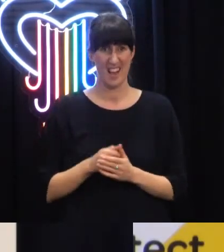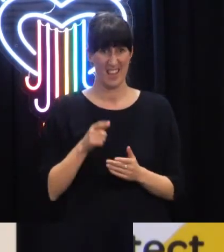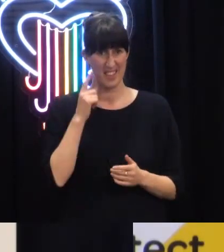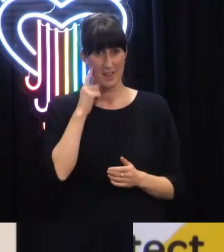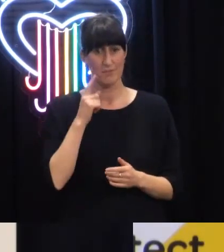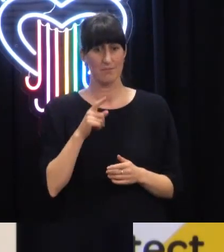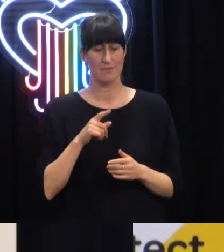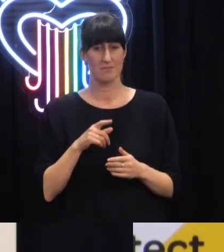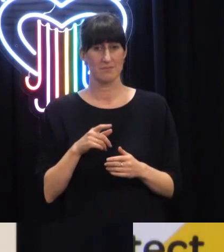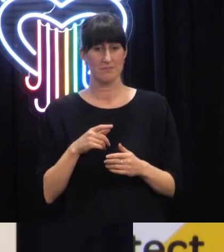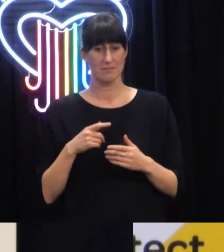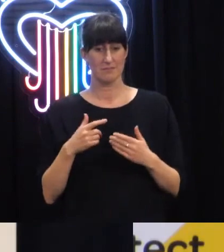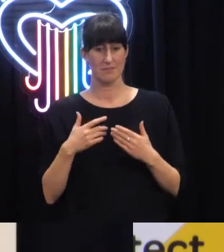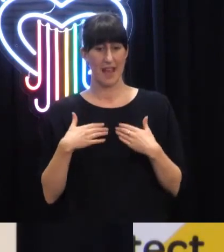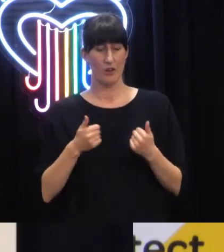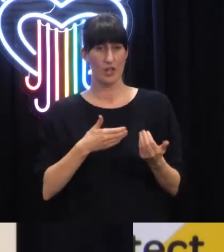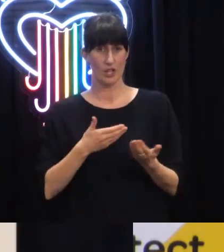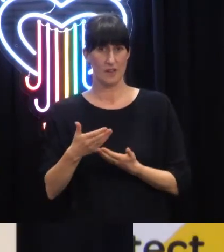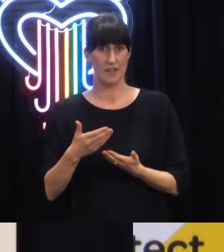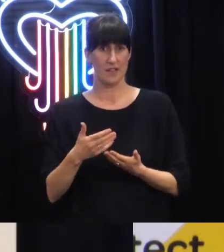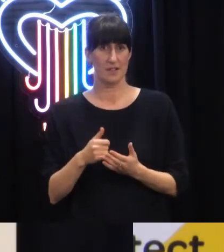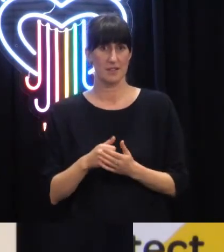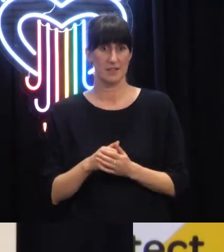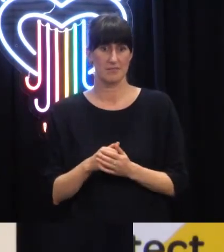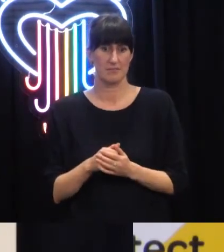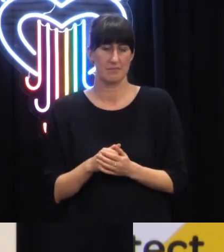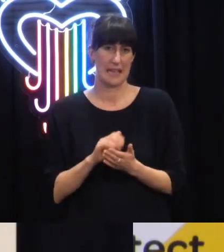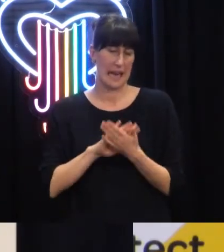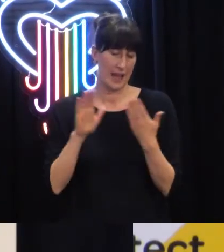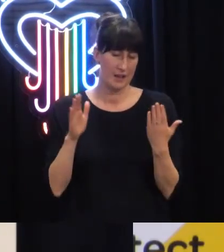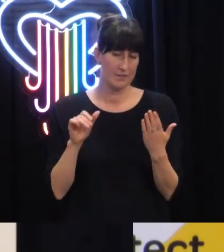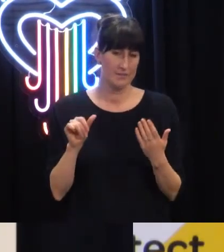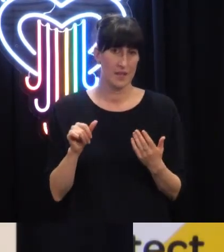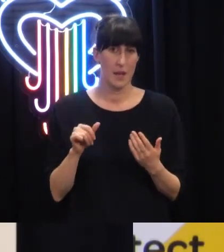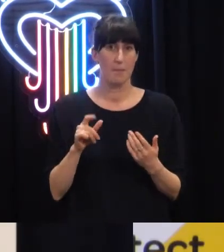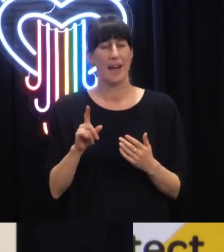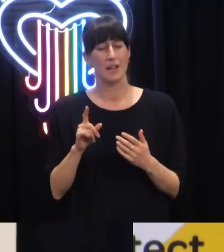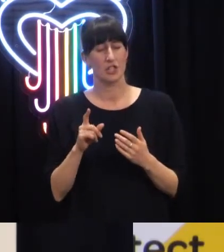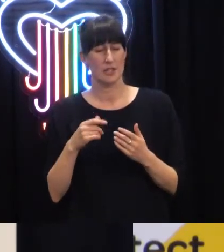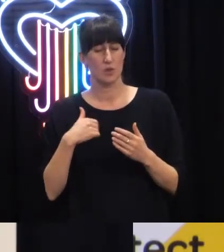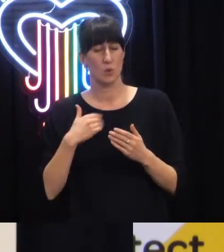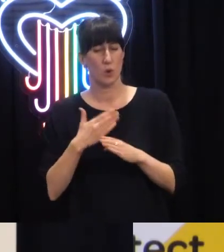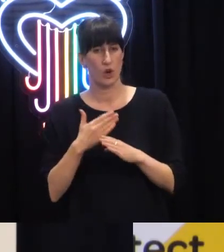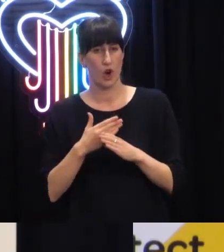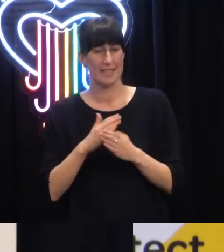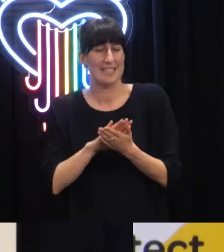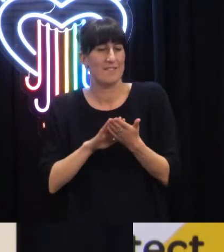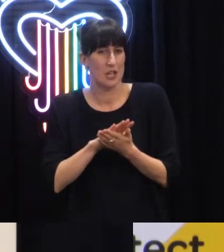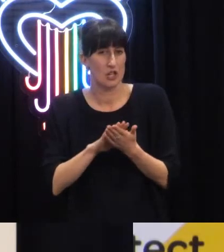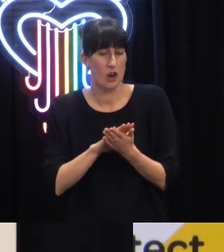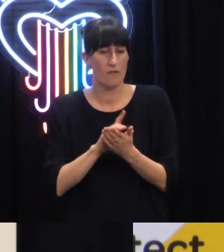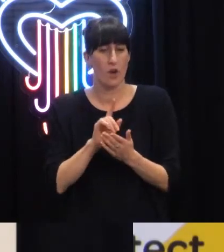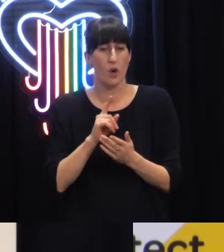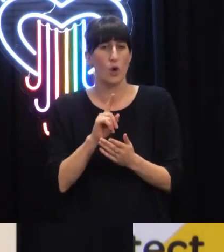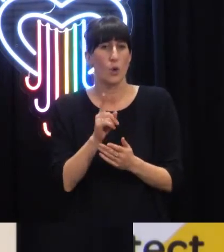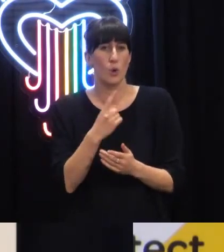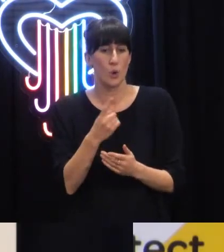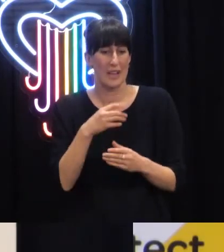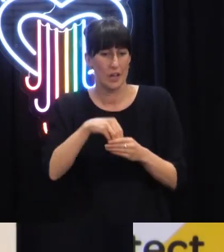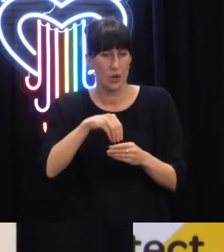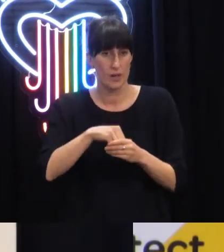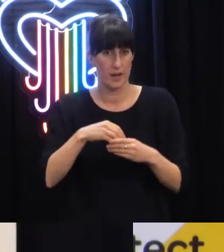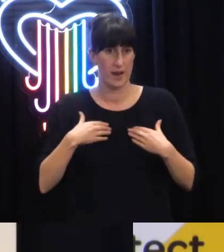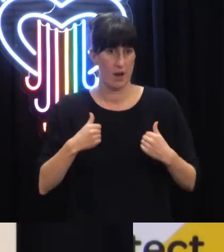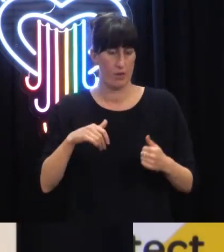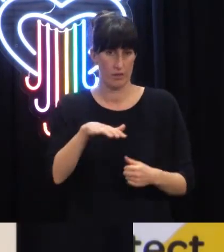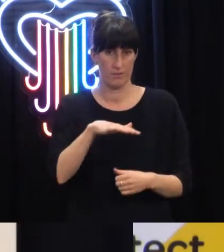one of the pieces of work that would need to be done, though, is just the way that you define health workforce. I'll finish with Audrey. I just wonder how many of